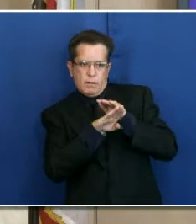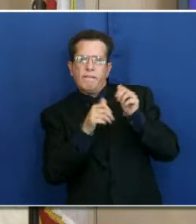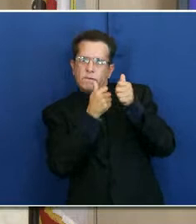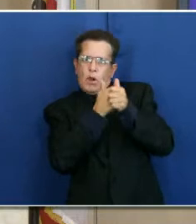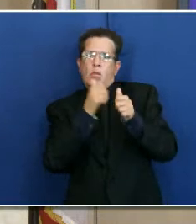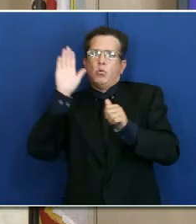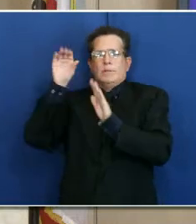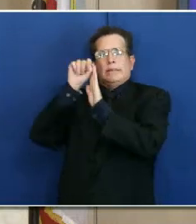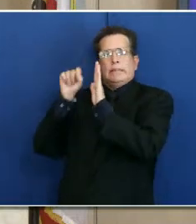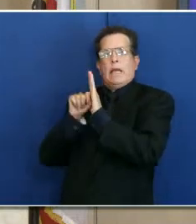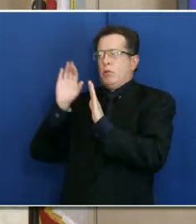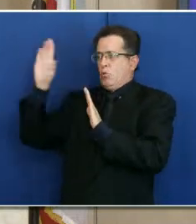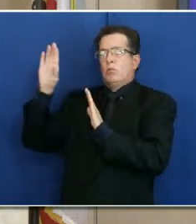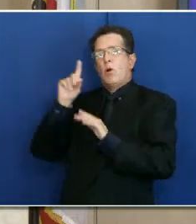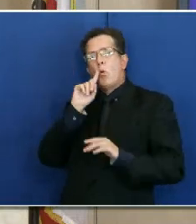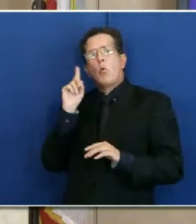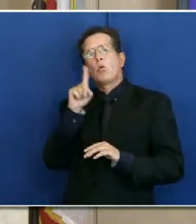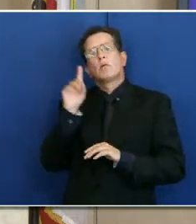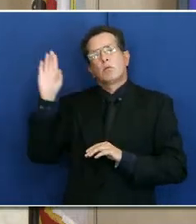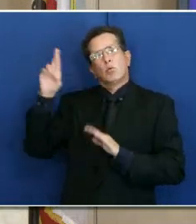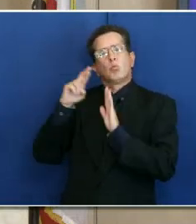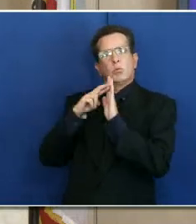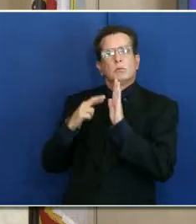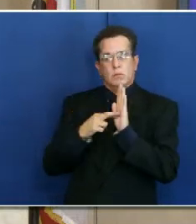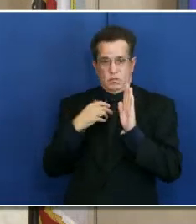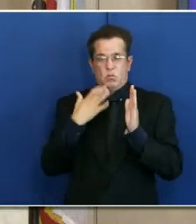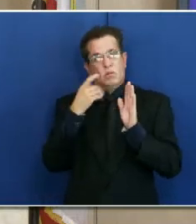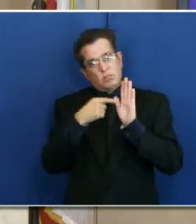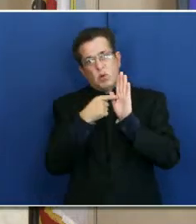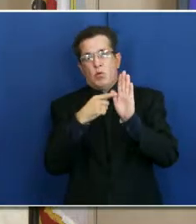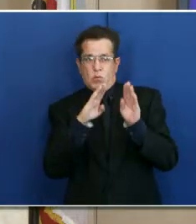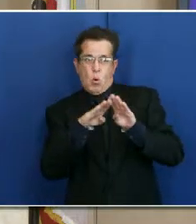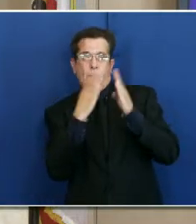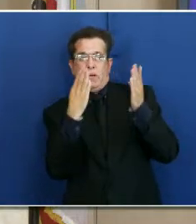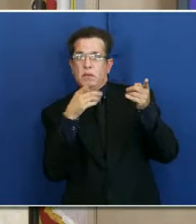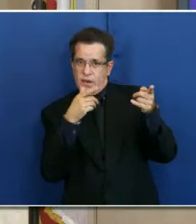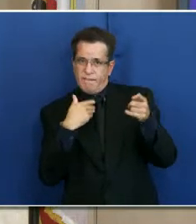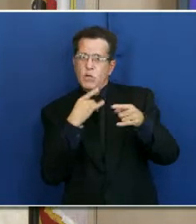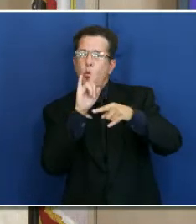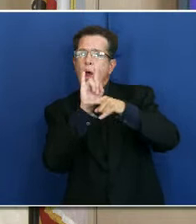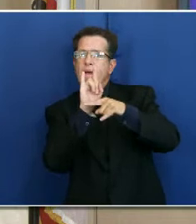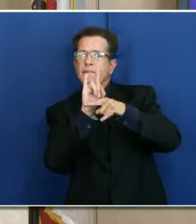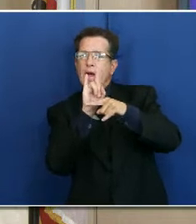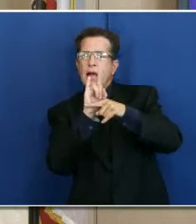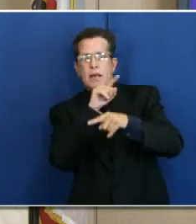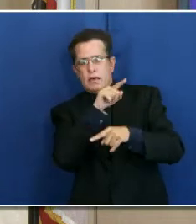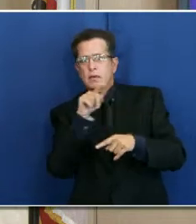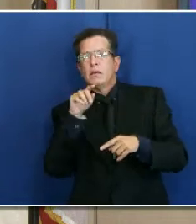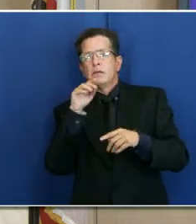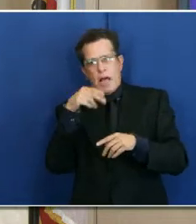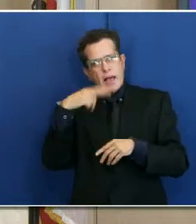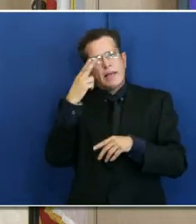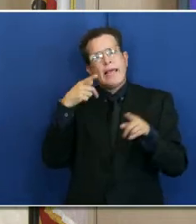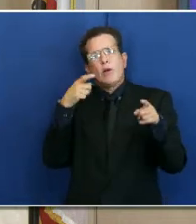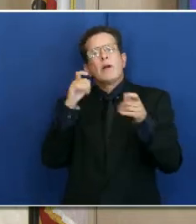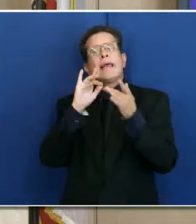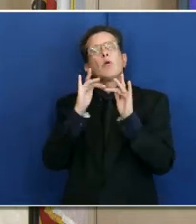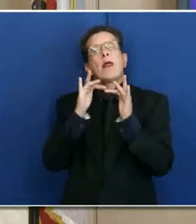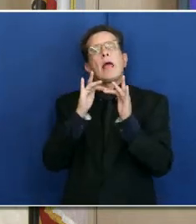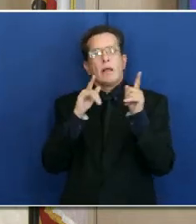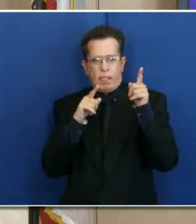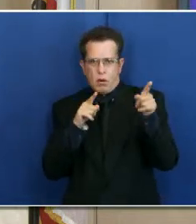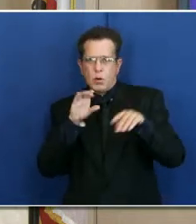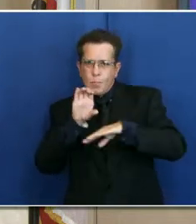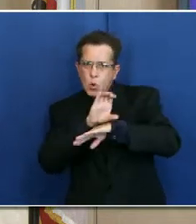state guidelines. We want to provide access to our free Wi-Fi, high-speed internet service, public